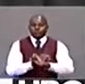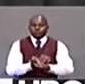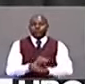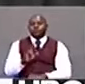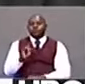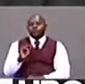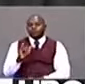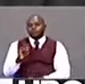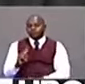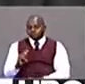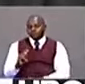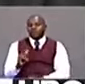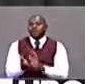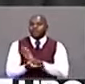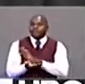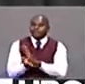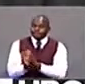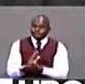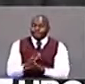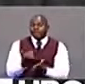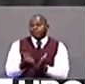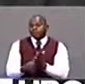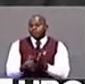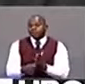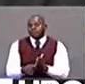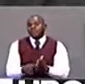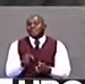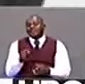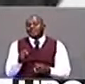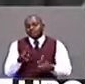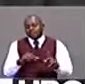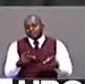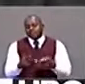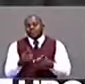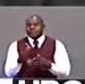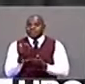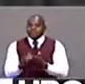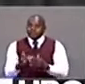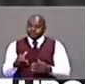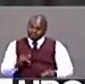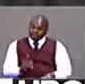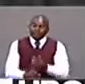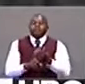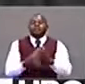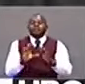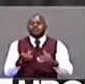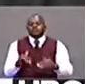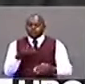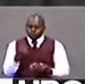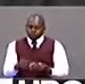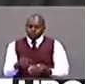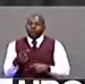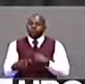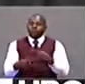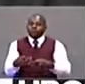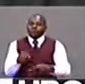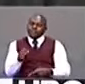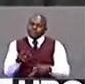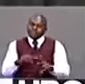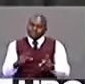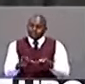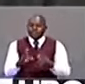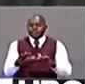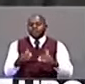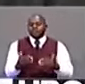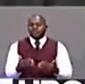actually became a problem also at this site, because some of them became beneficiaries of what was going on at this place.